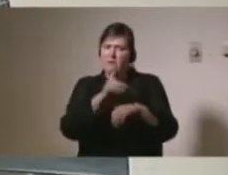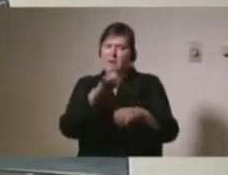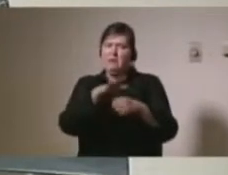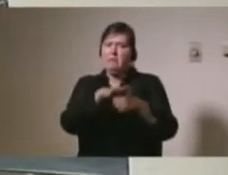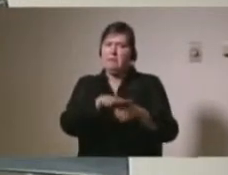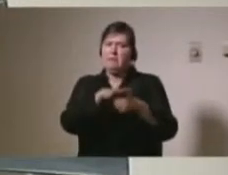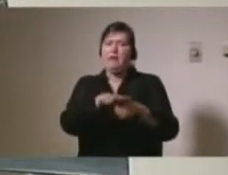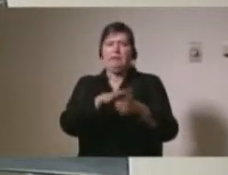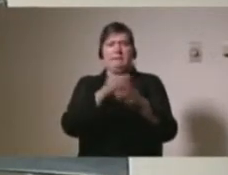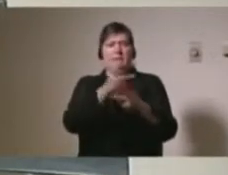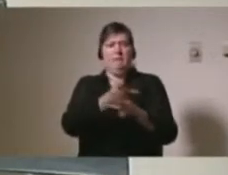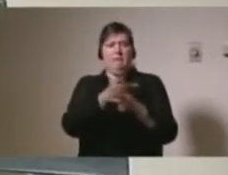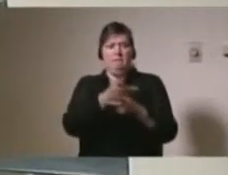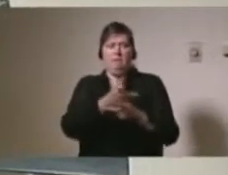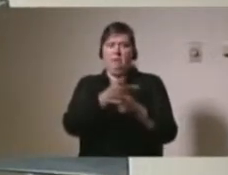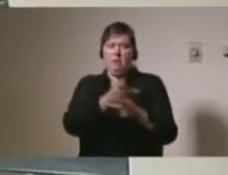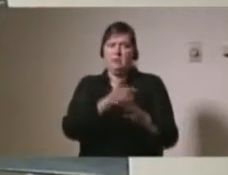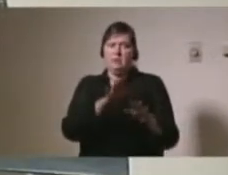of